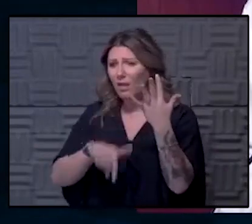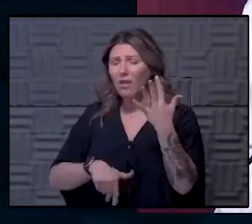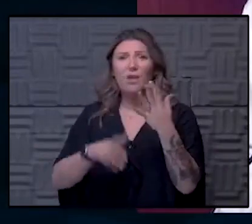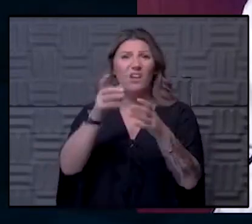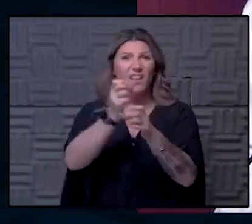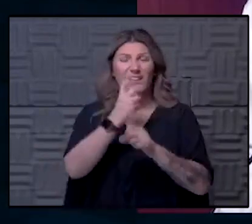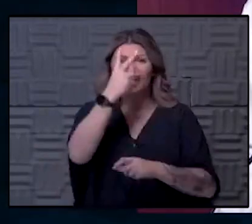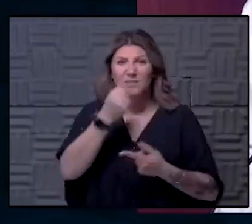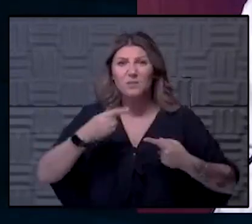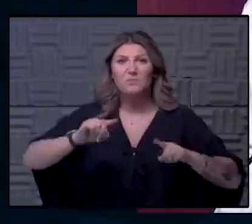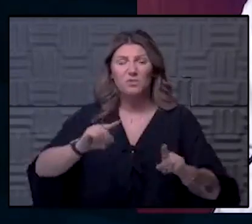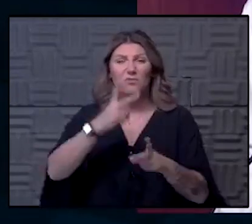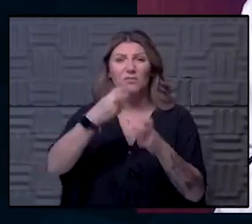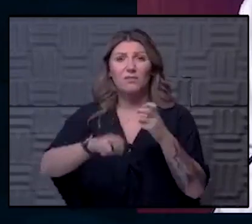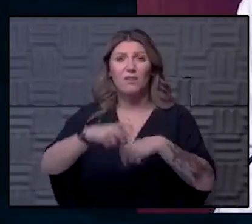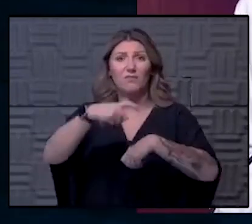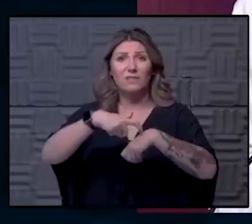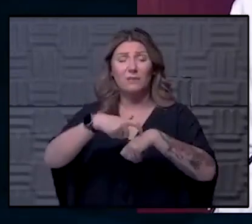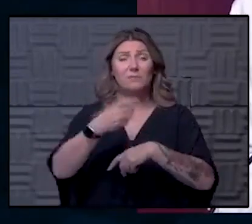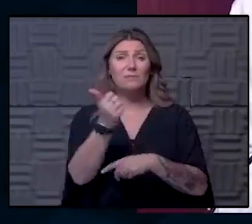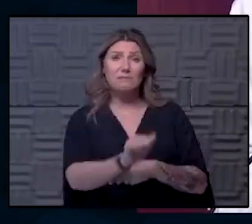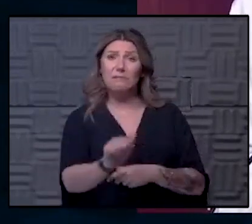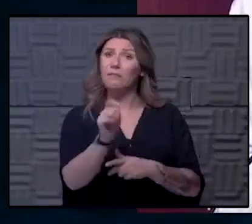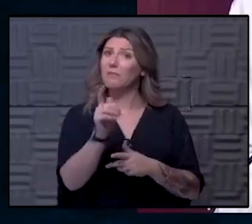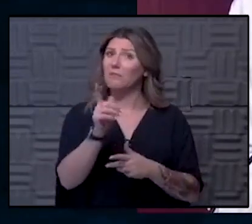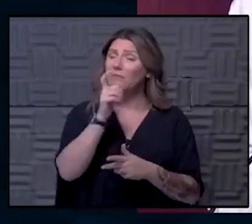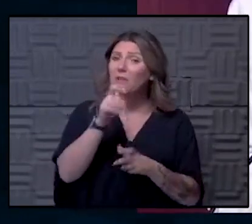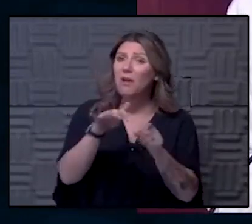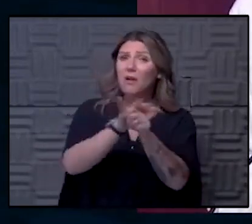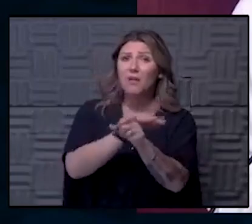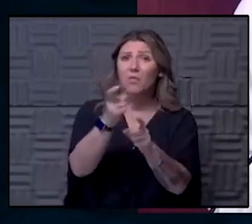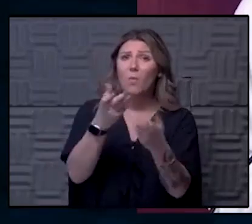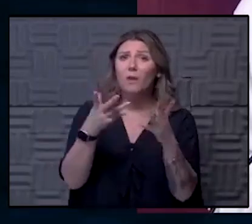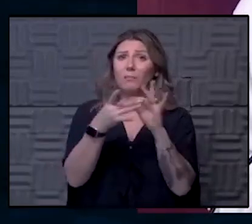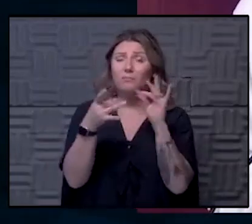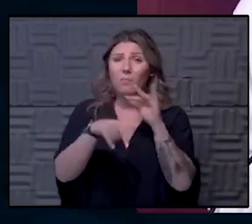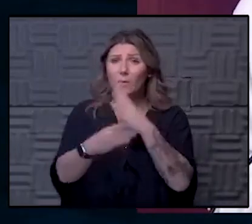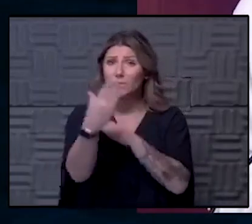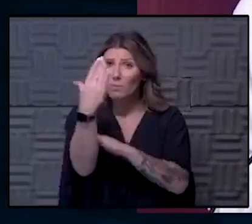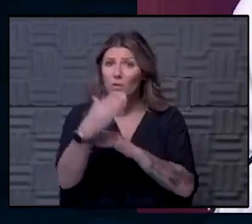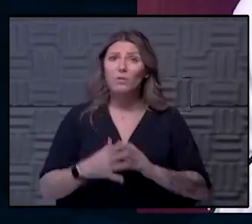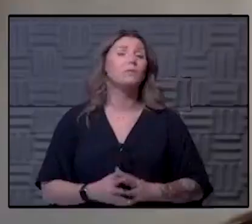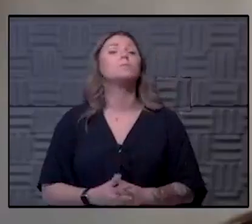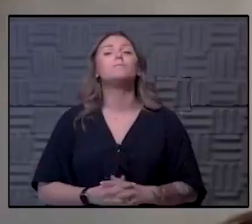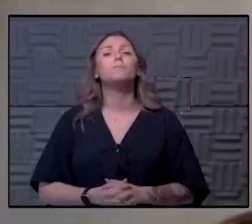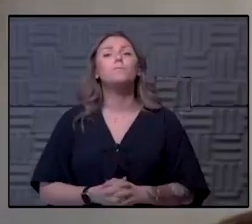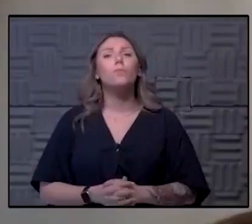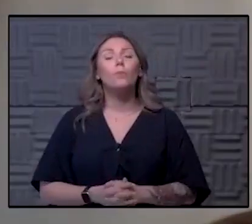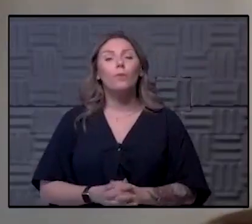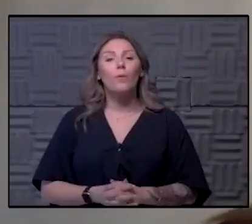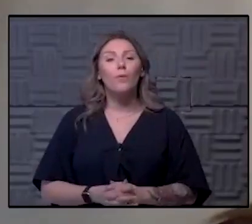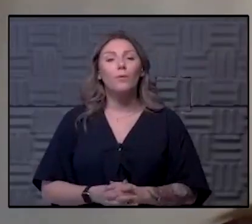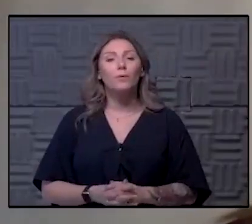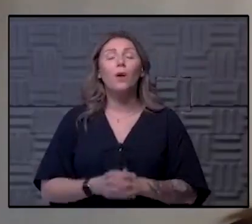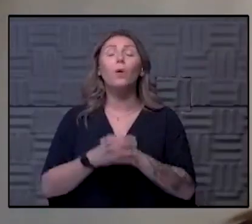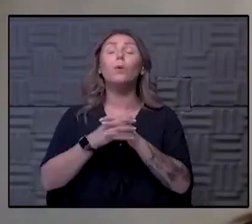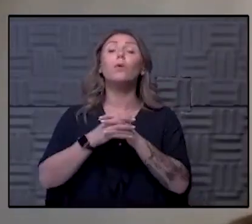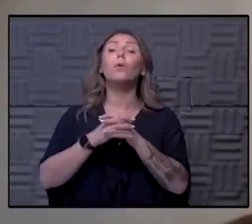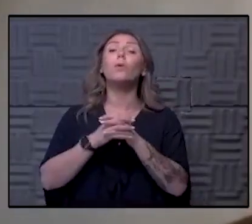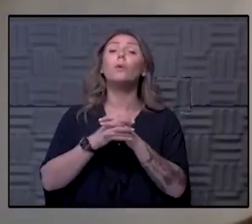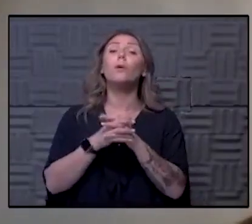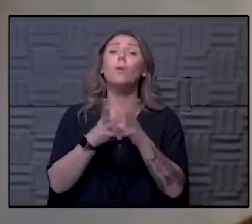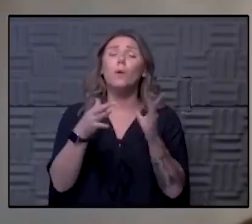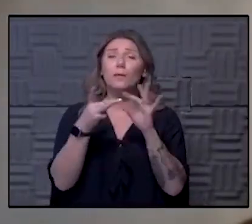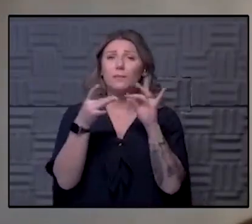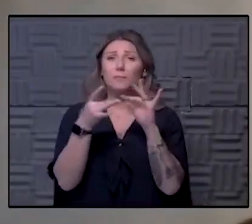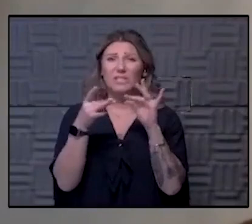difficult times. Well, anything else we haven't covered, Dr. Stewart, that you want to mention this morning? I would just mention that I know we